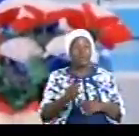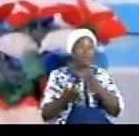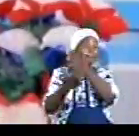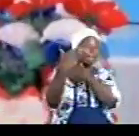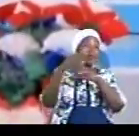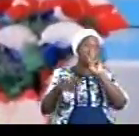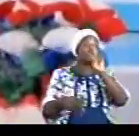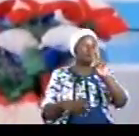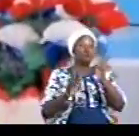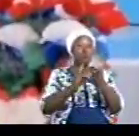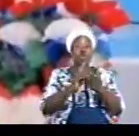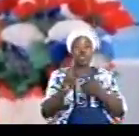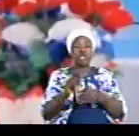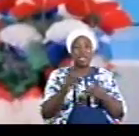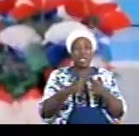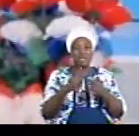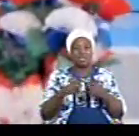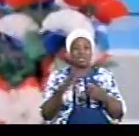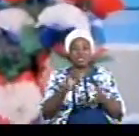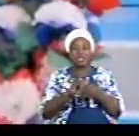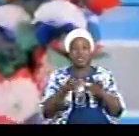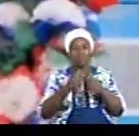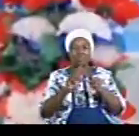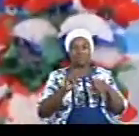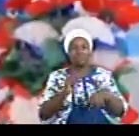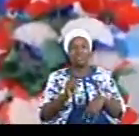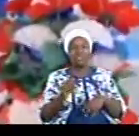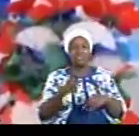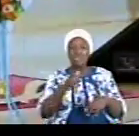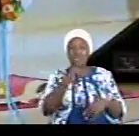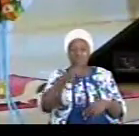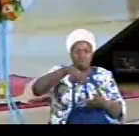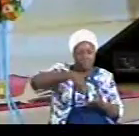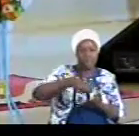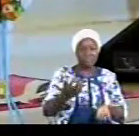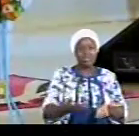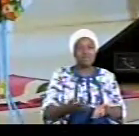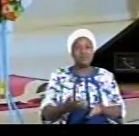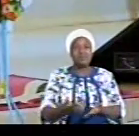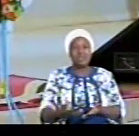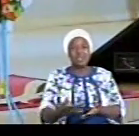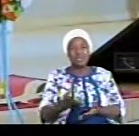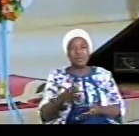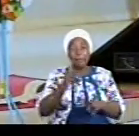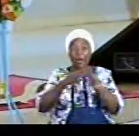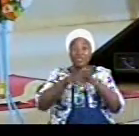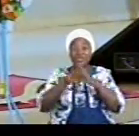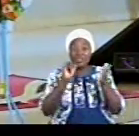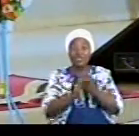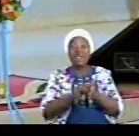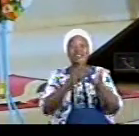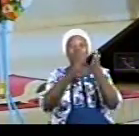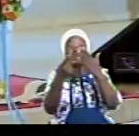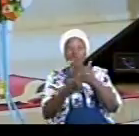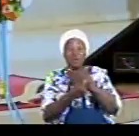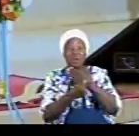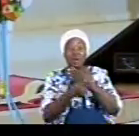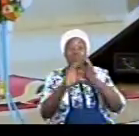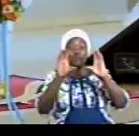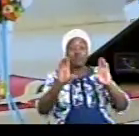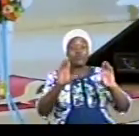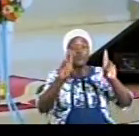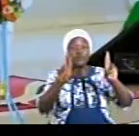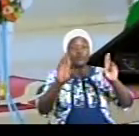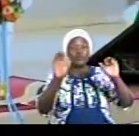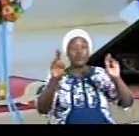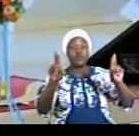the toilet and to add to ease myself I can't spot down but in that Crusade I've never shared it it's